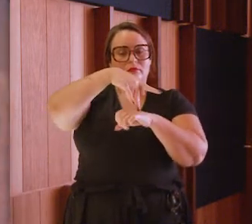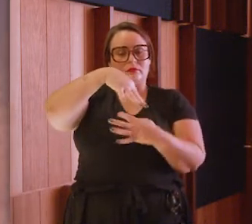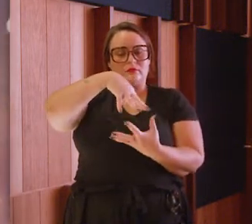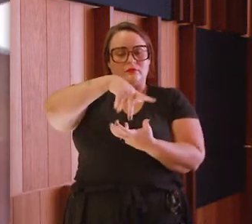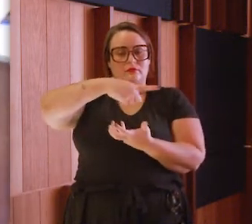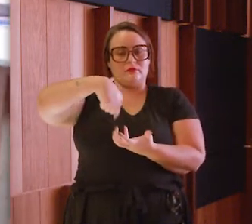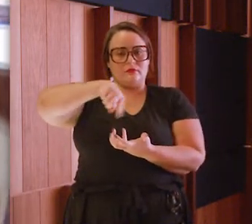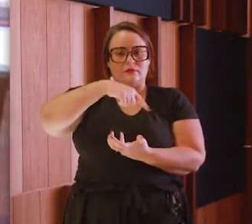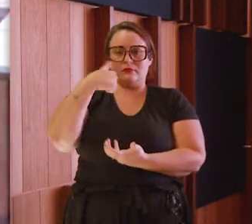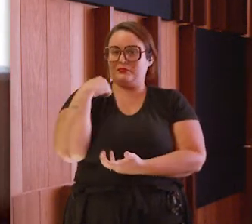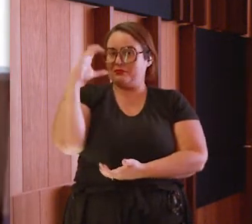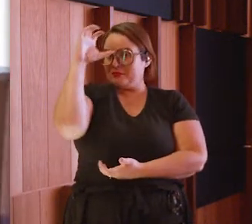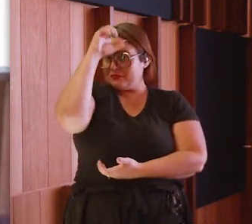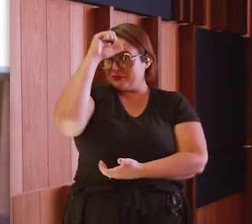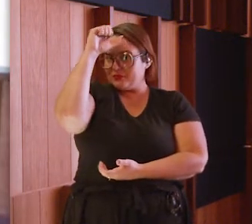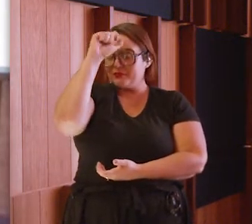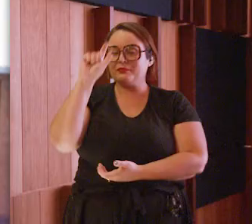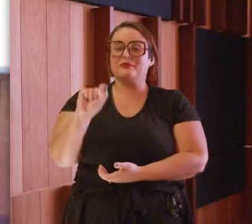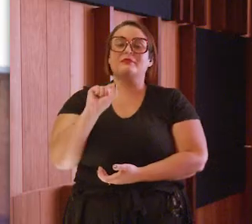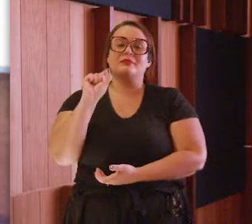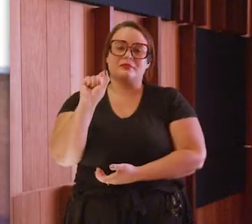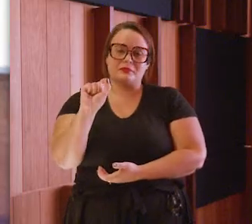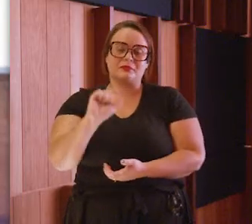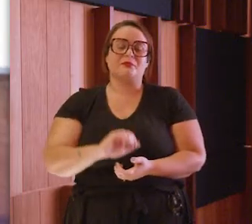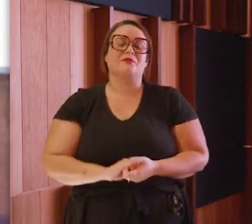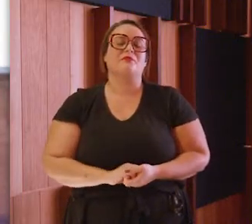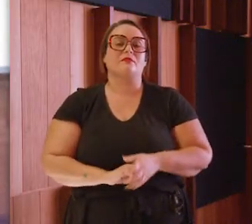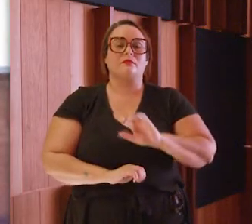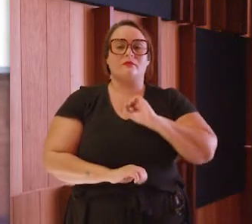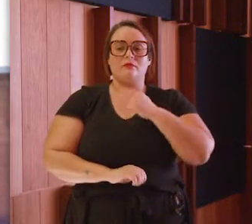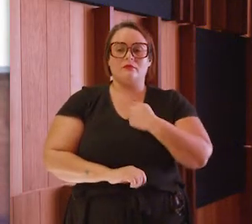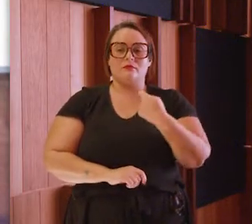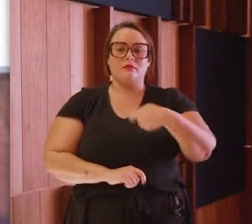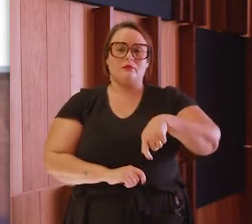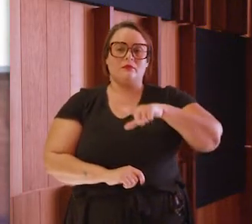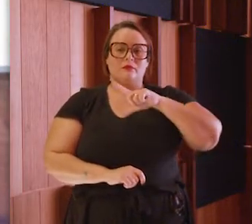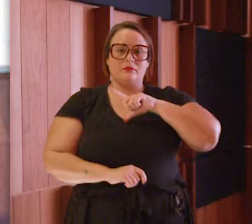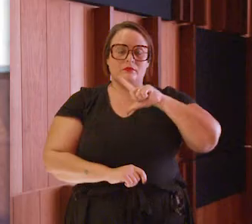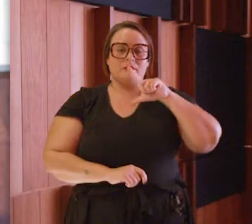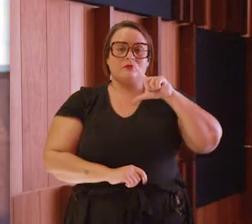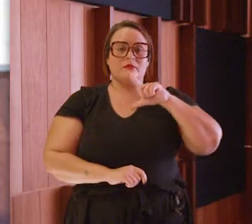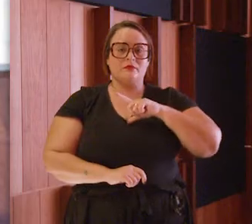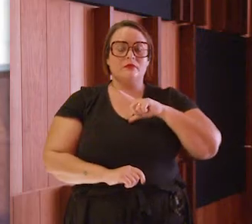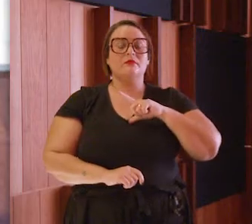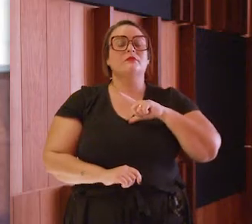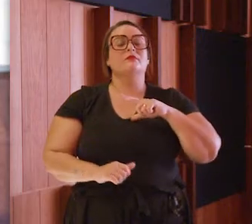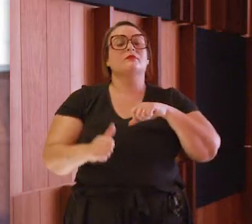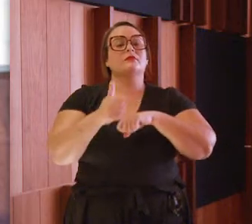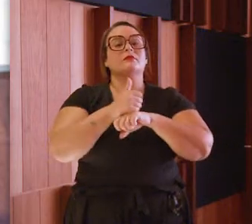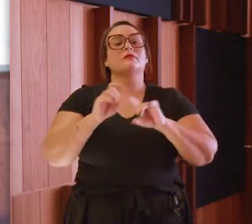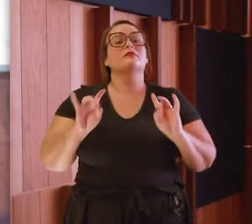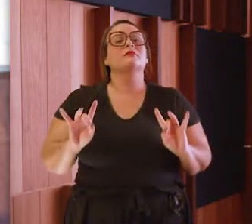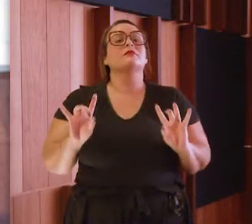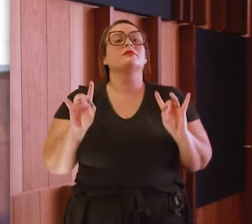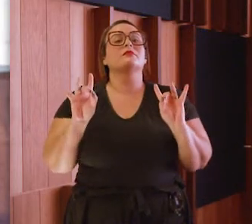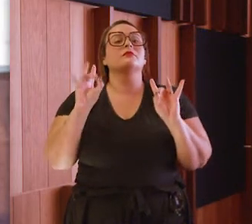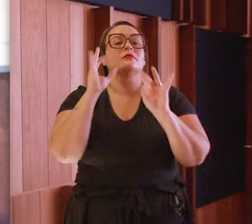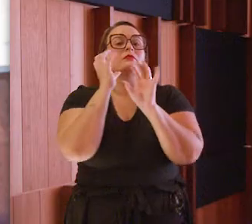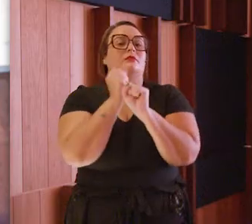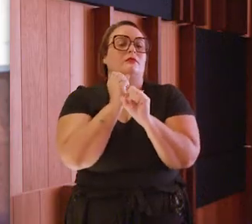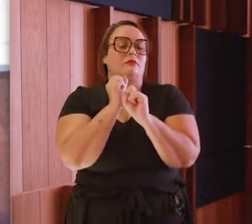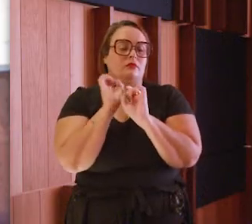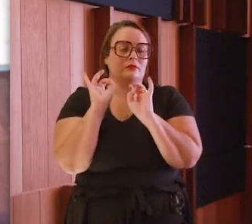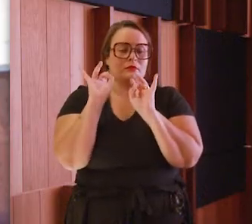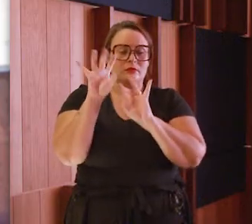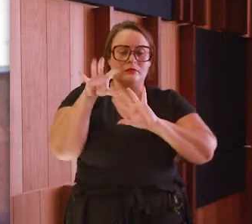accounting experts involved, and not just tax accounting experts, accounting experts to understand how we interpret these rules. We need